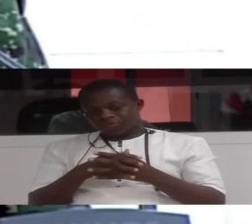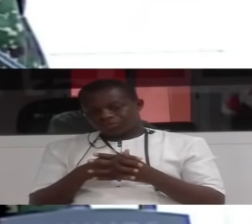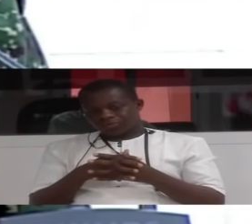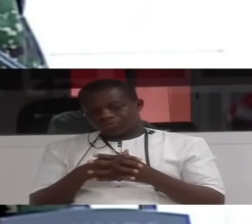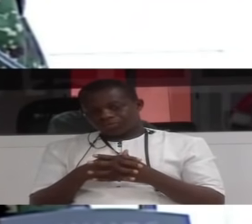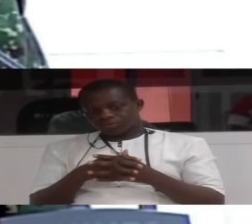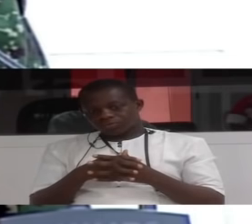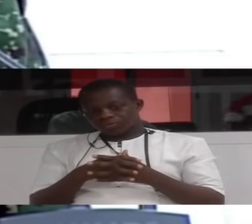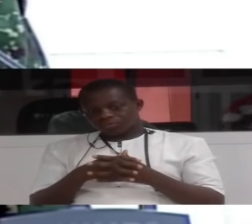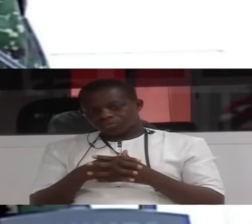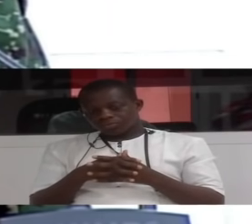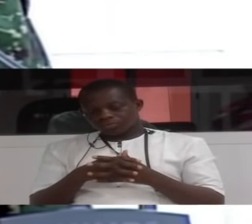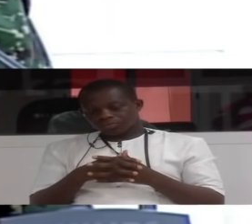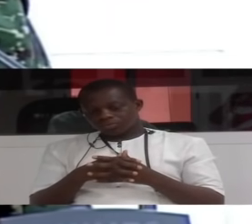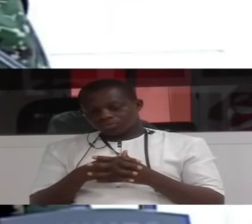officer.